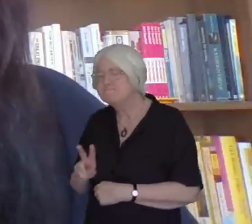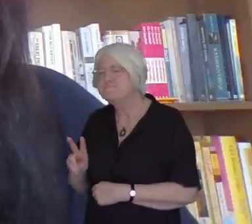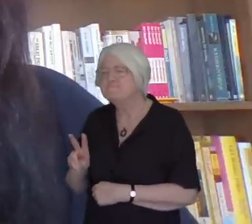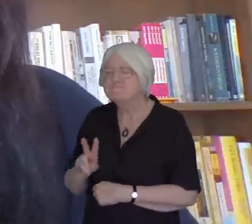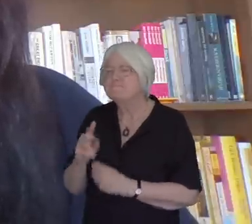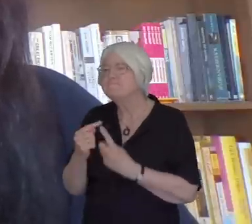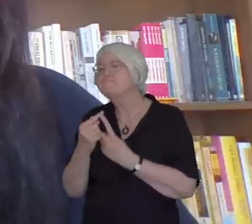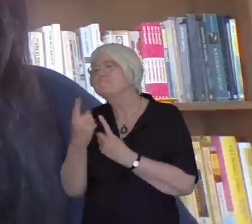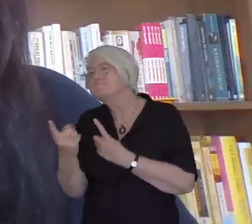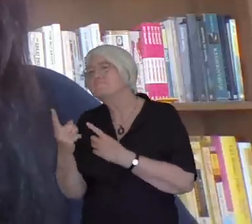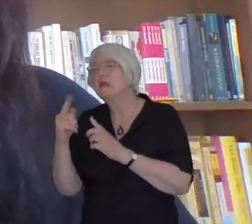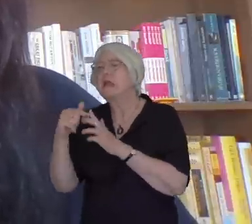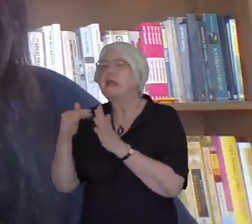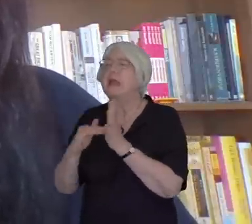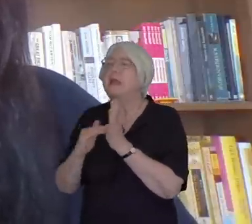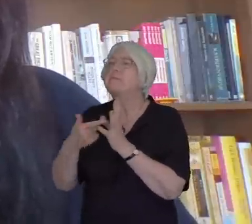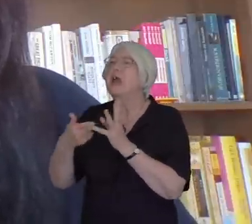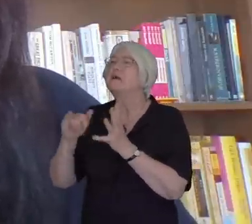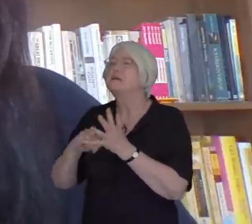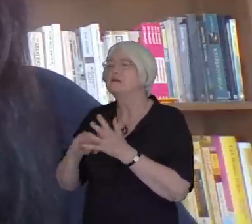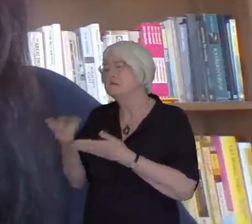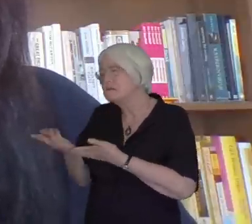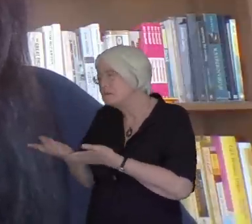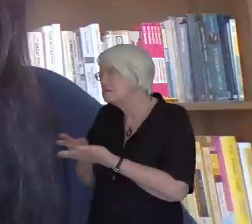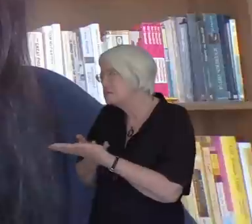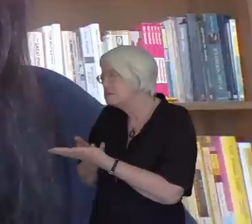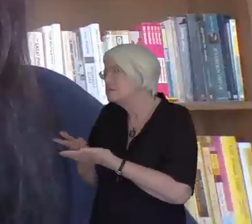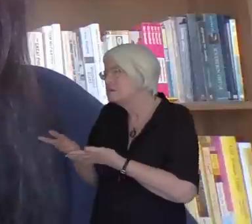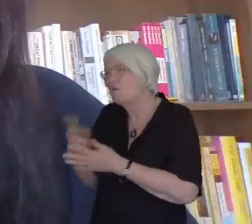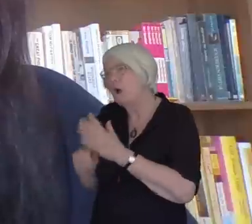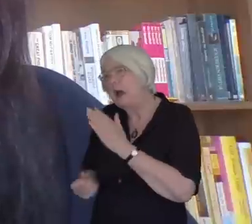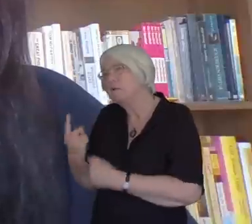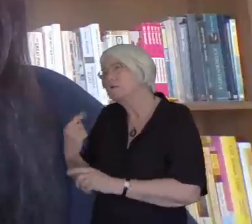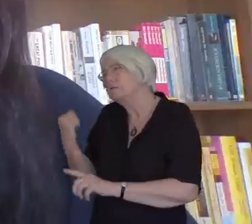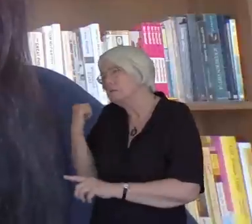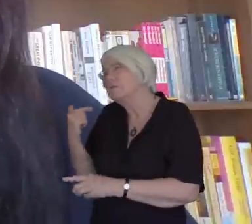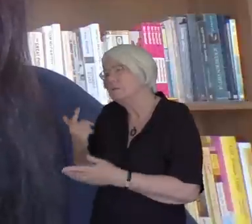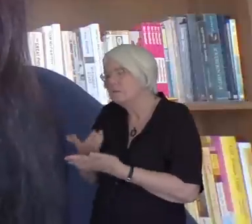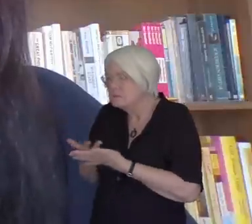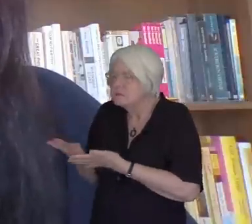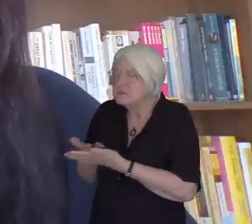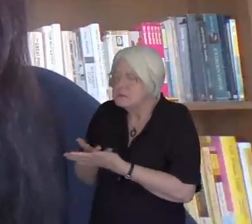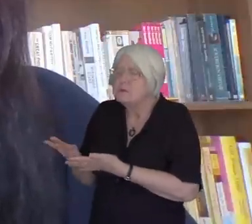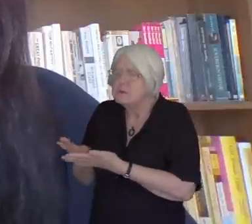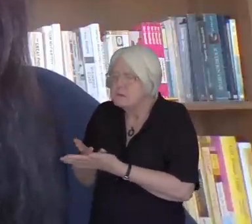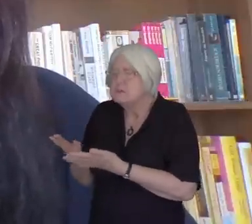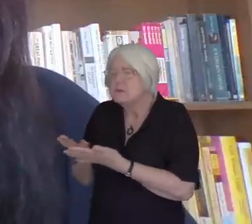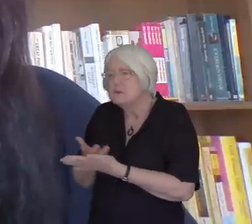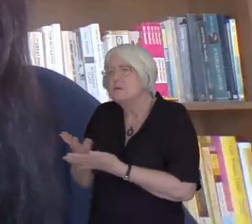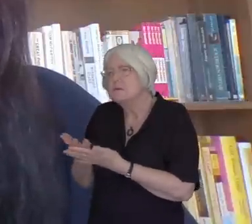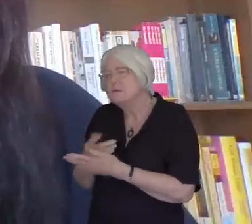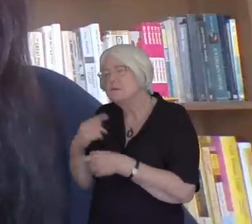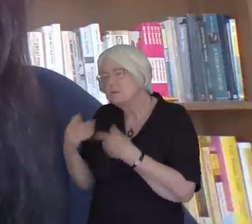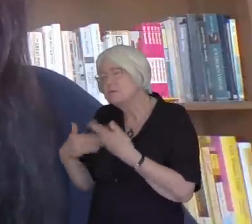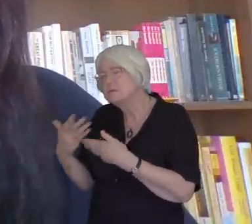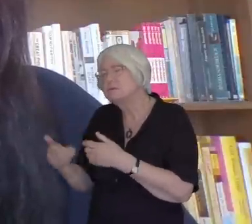And so, of course, as they are walking to Emmaus, a few miles from Jerusalem, they're talking about all that had happened. I'm sure they could think of